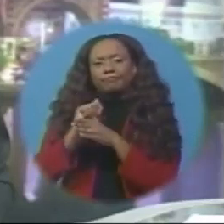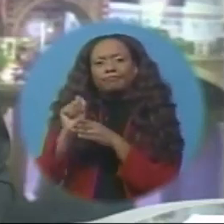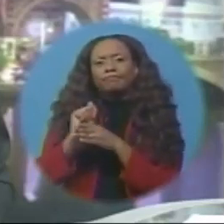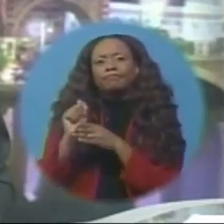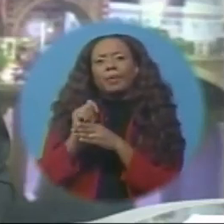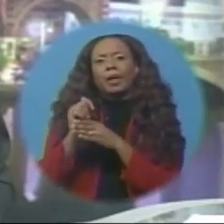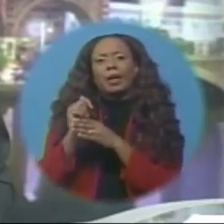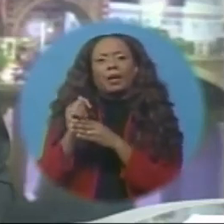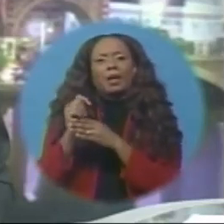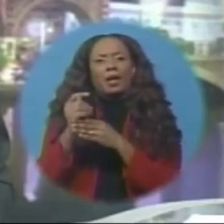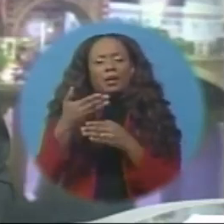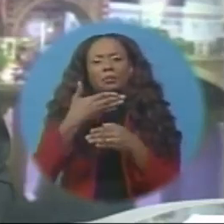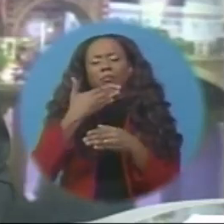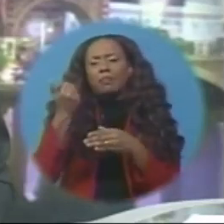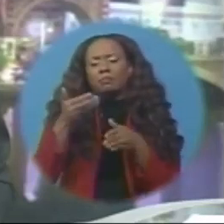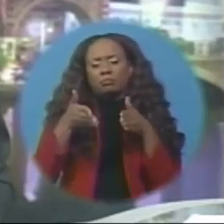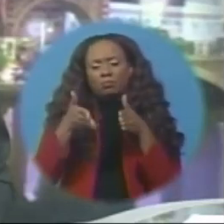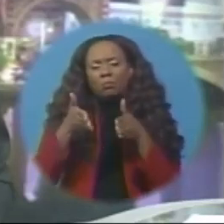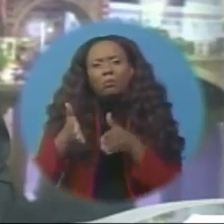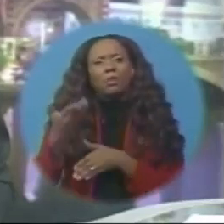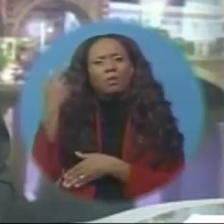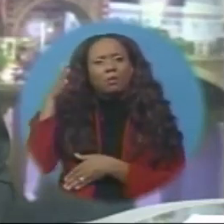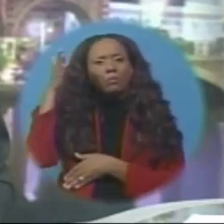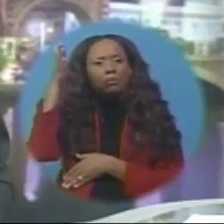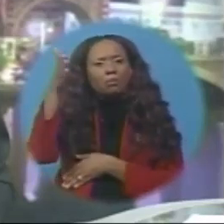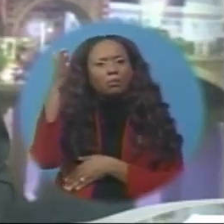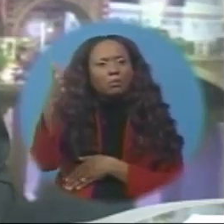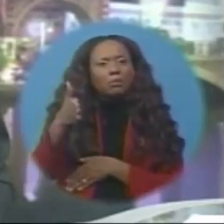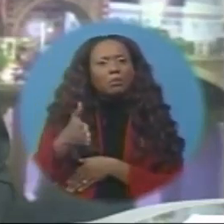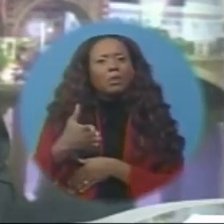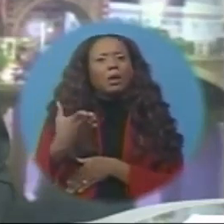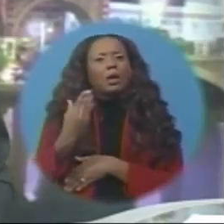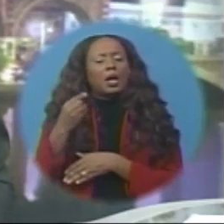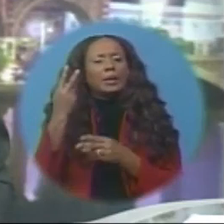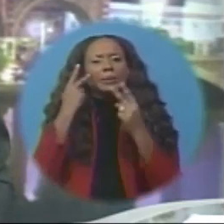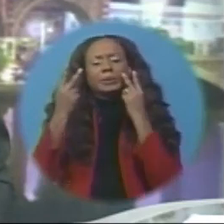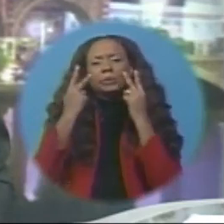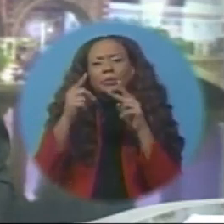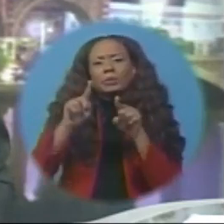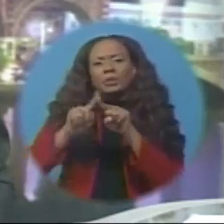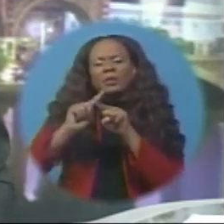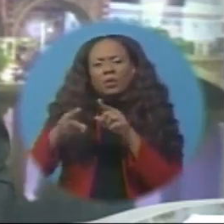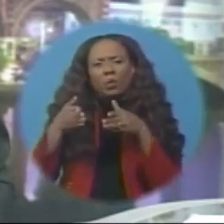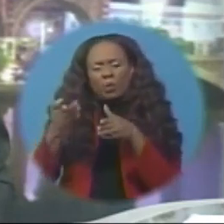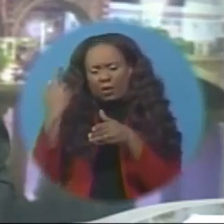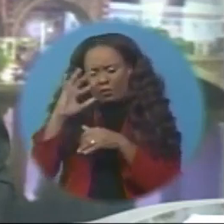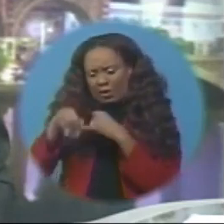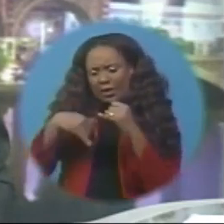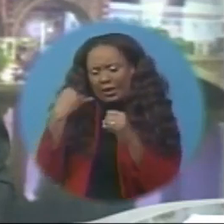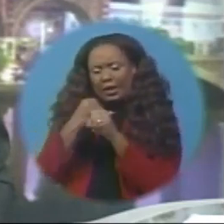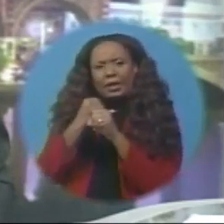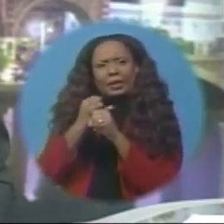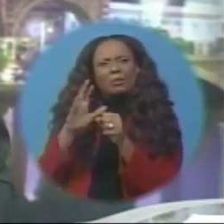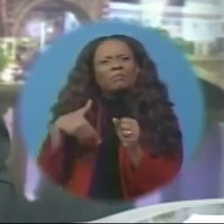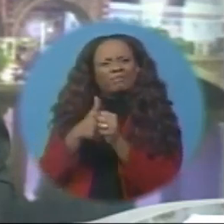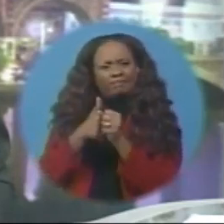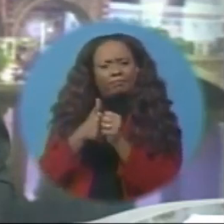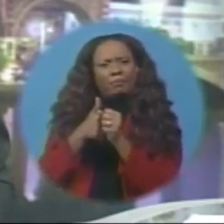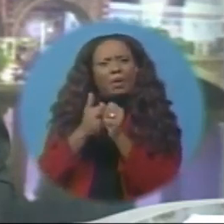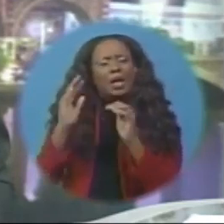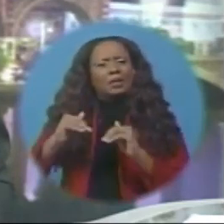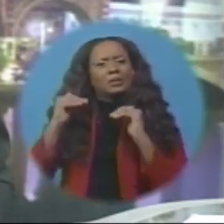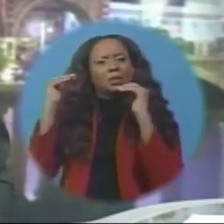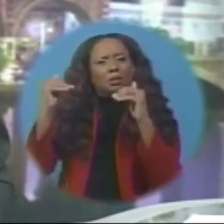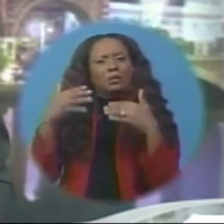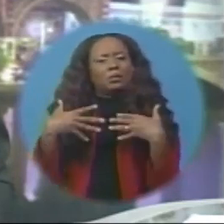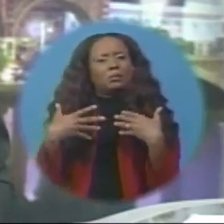the exchange of best practices, and it will promote joint action in multilateral fora while also mobilizing international support to strengthen